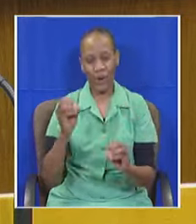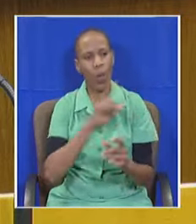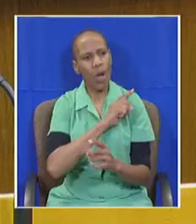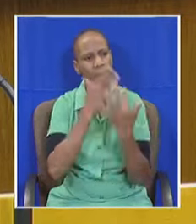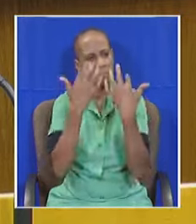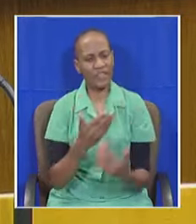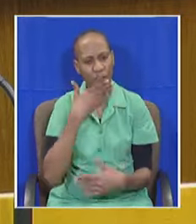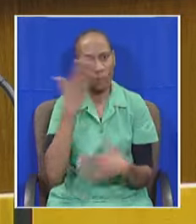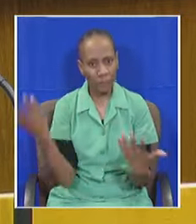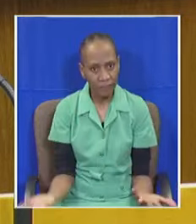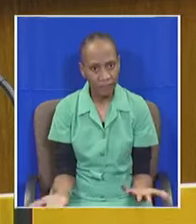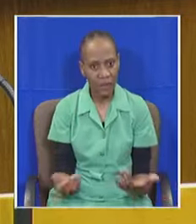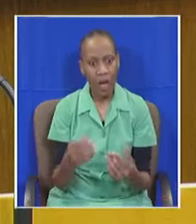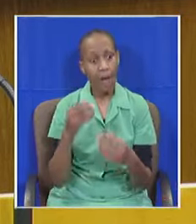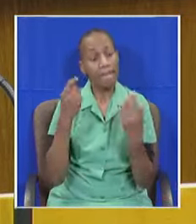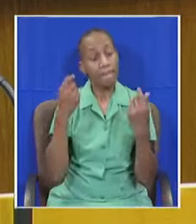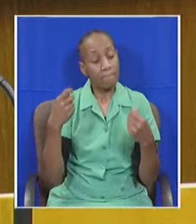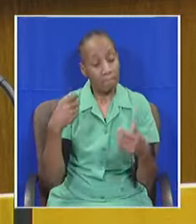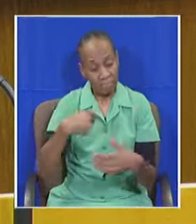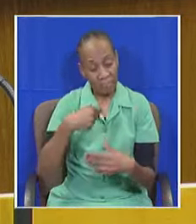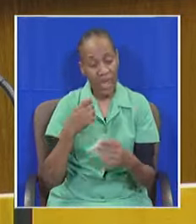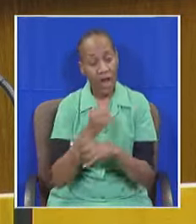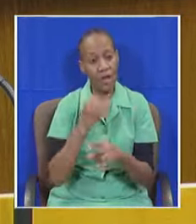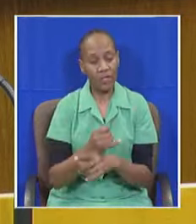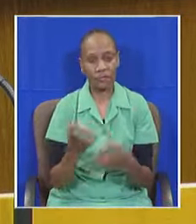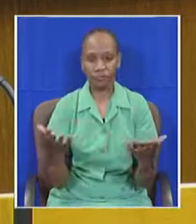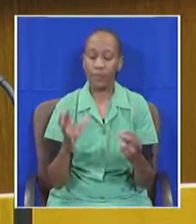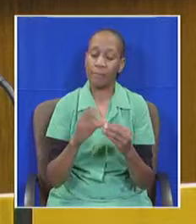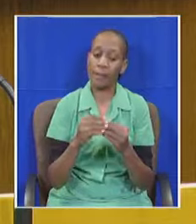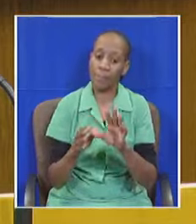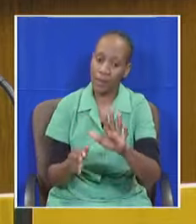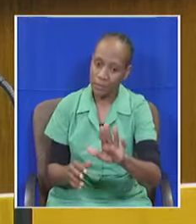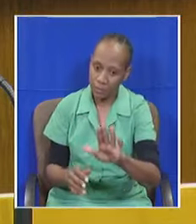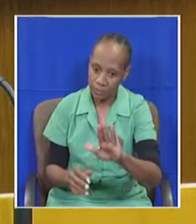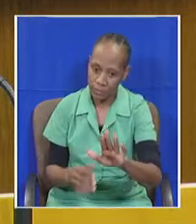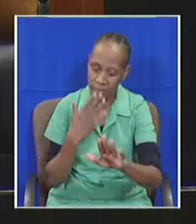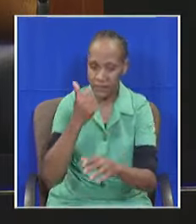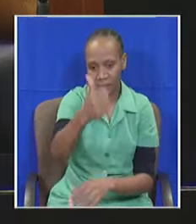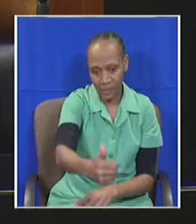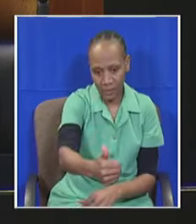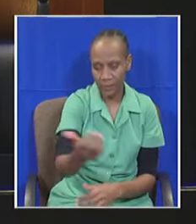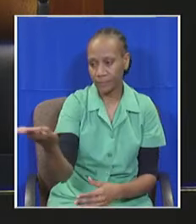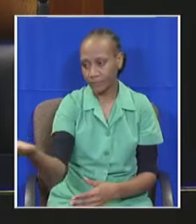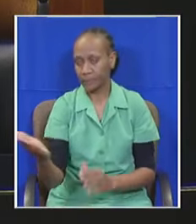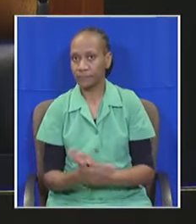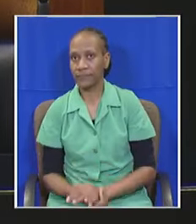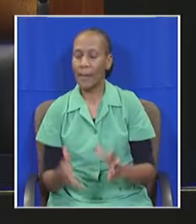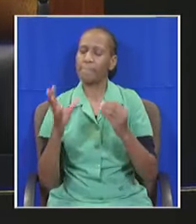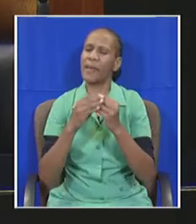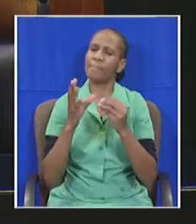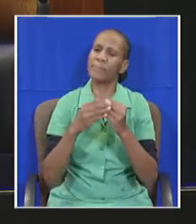given allowances well in advance, particularly when it comes to their textbooks. Honorable member, will you just take your seat? Honorable